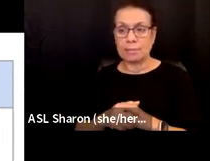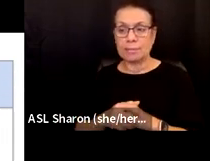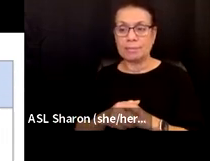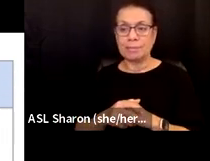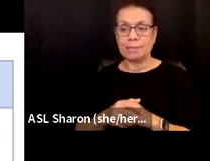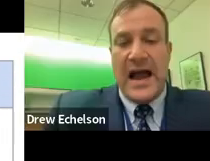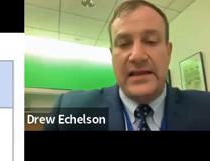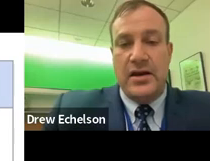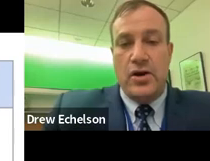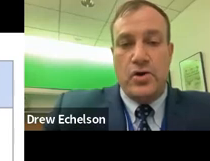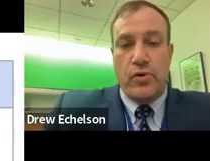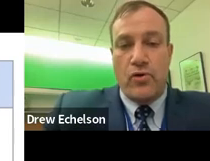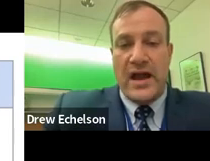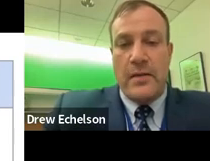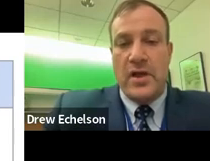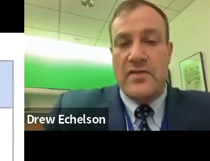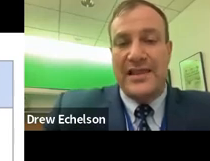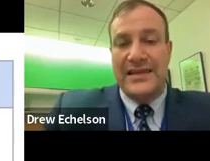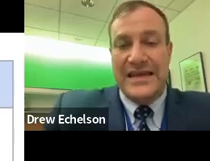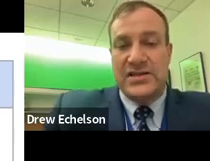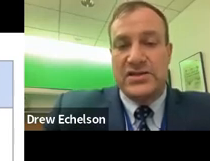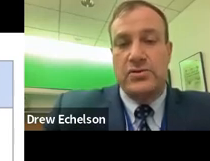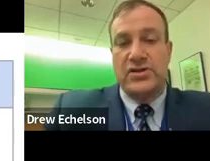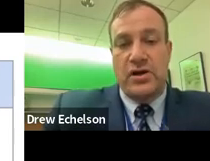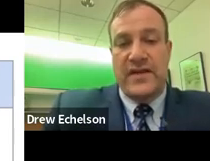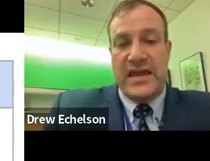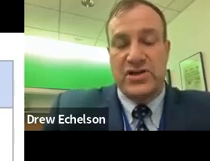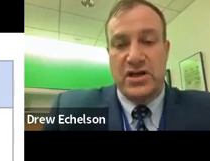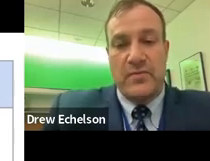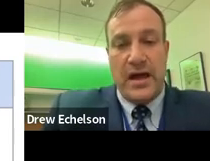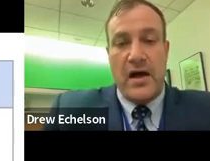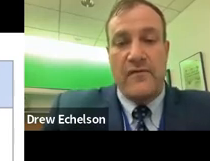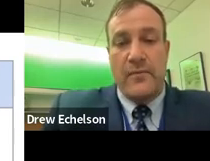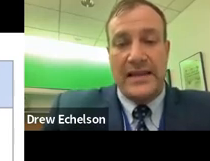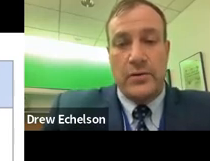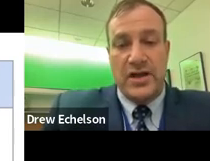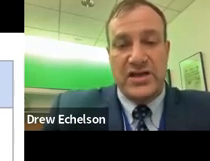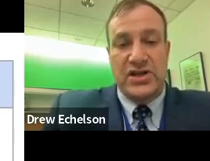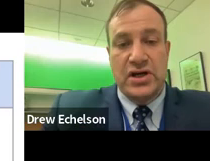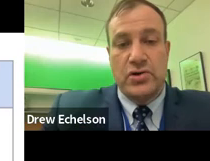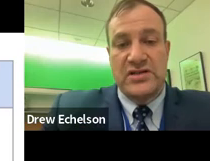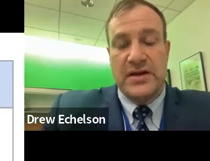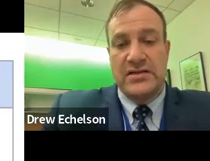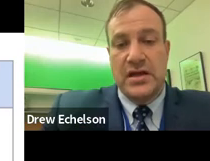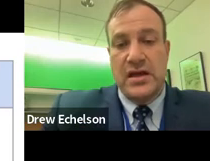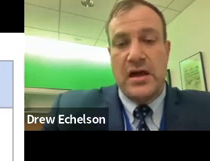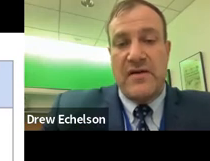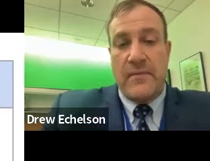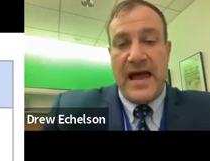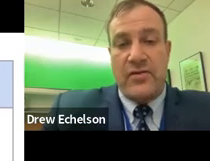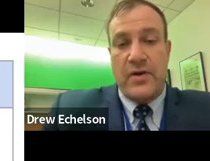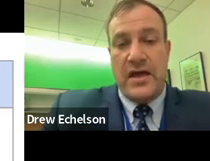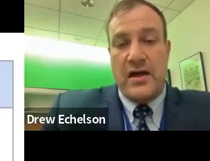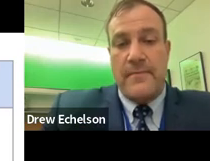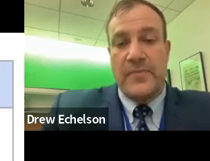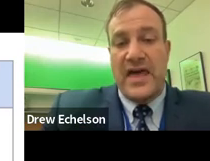earlier we've piloted a new program that leads to certification for bilingual education endorsement and we have